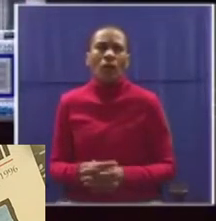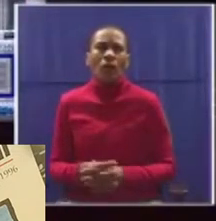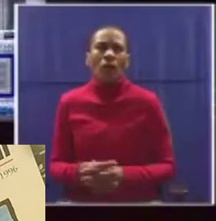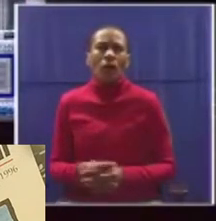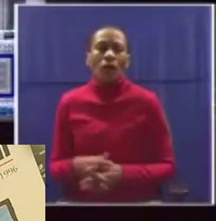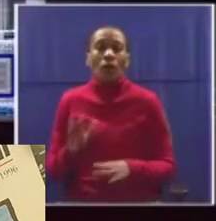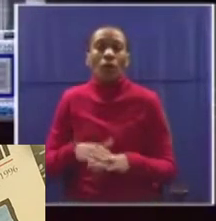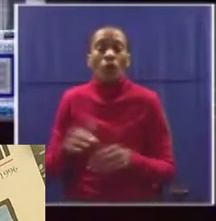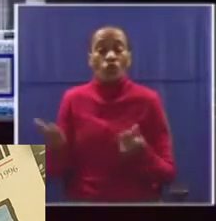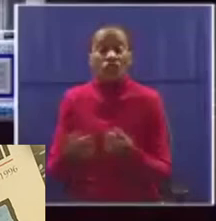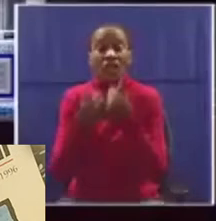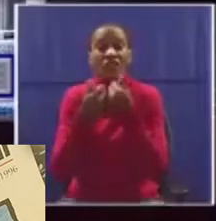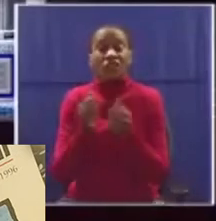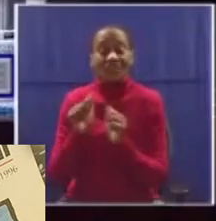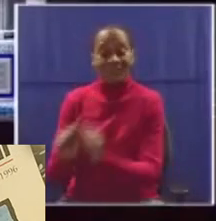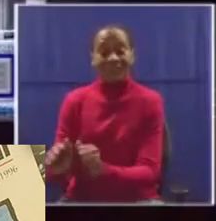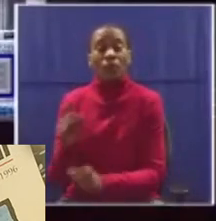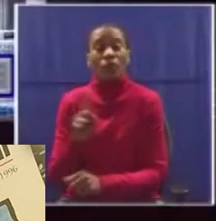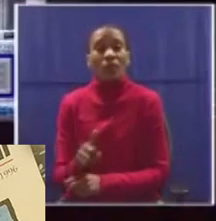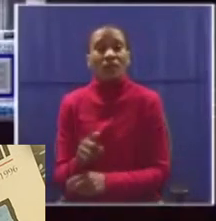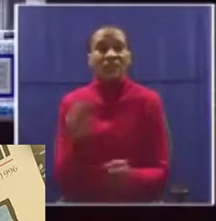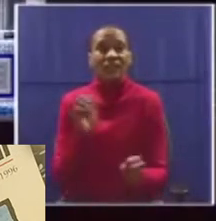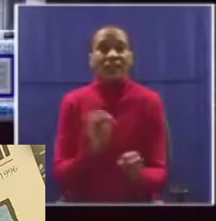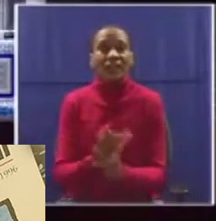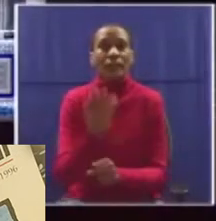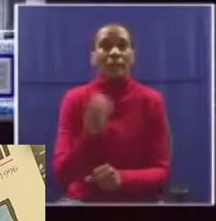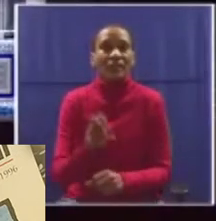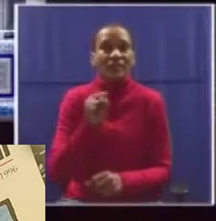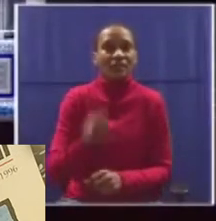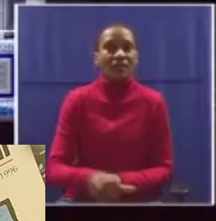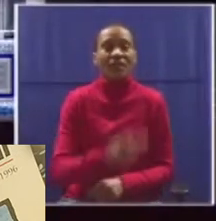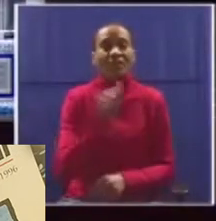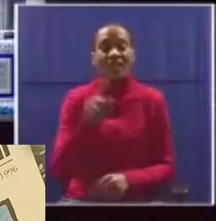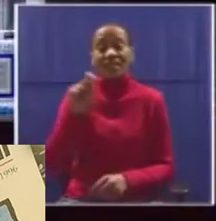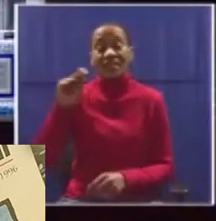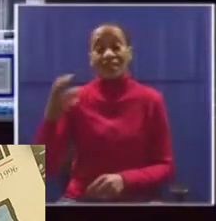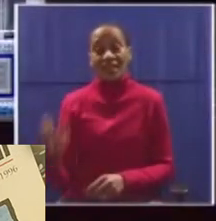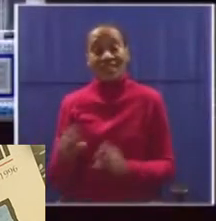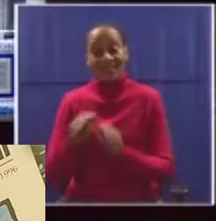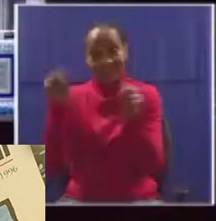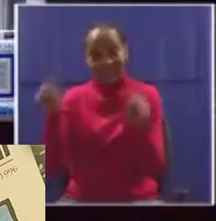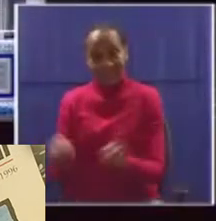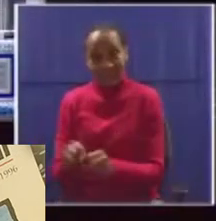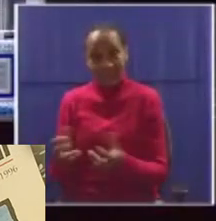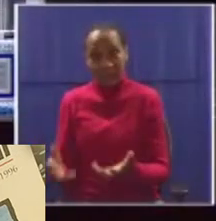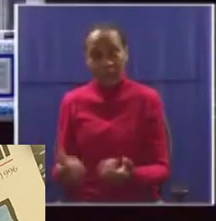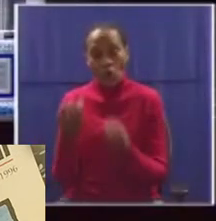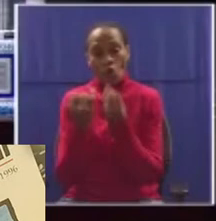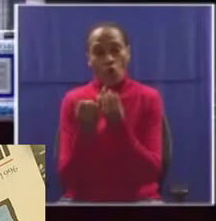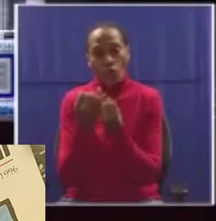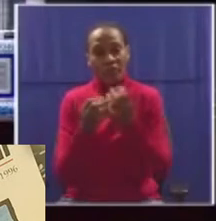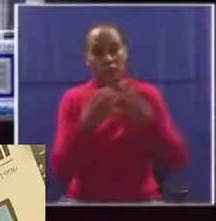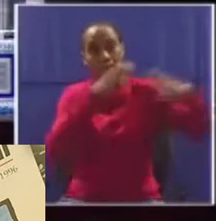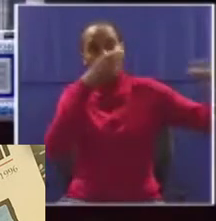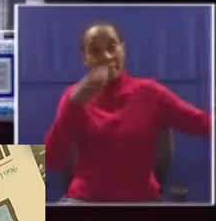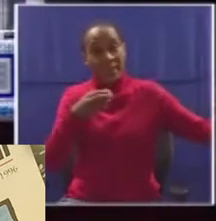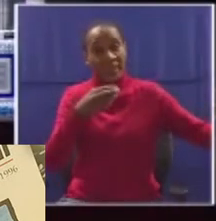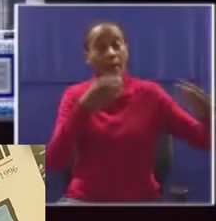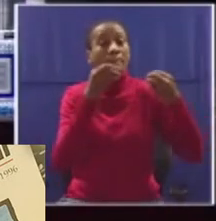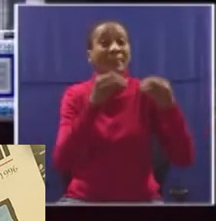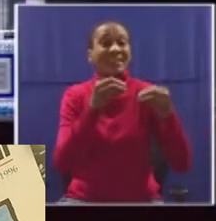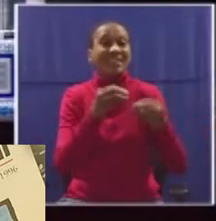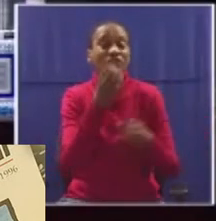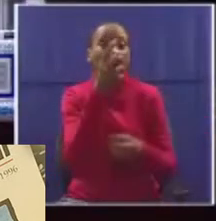a further challenge SMS face is the impact of South Africa's tender system where they have to compete with big businesses on